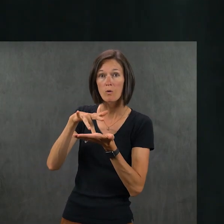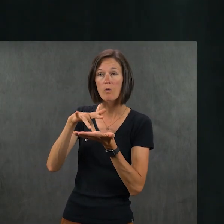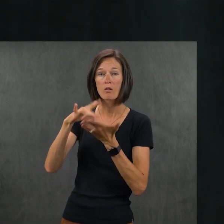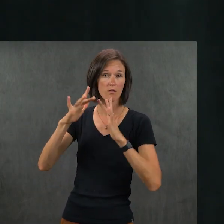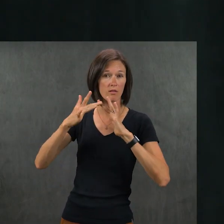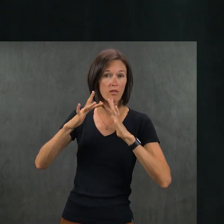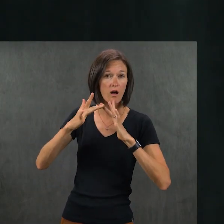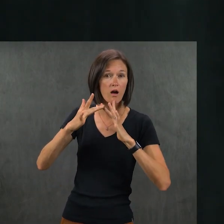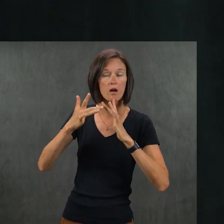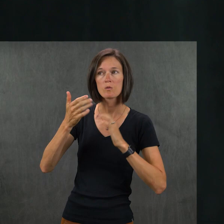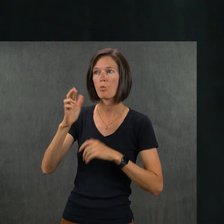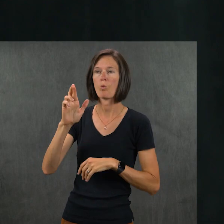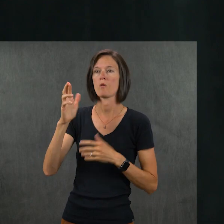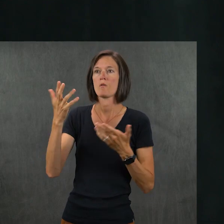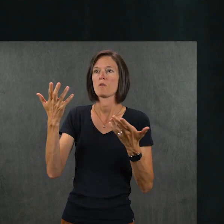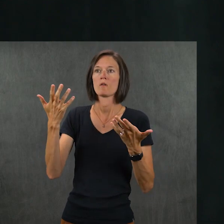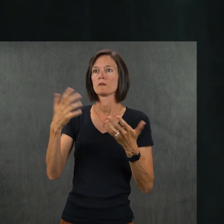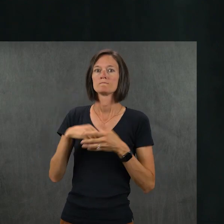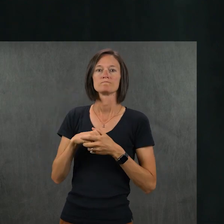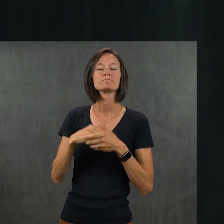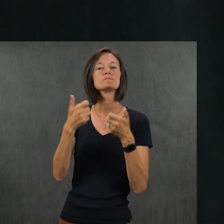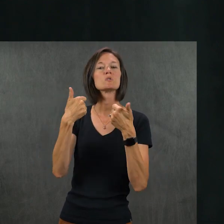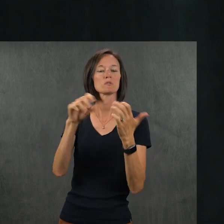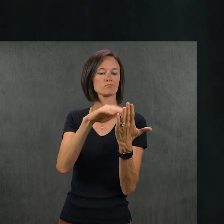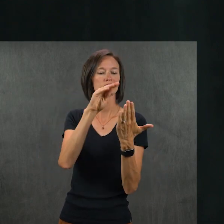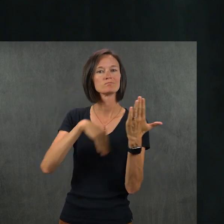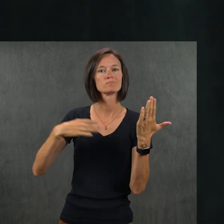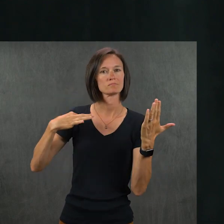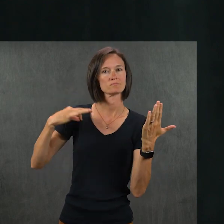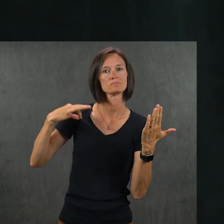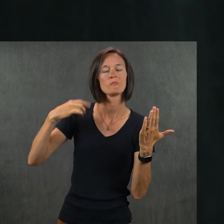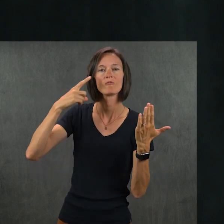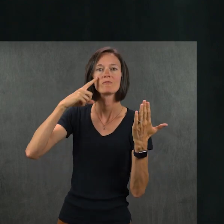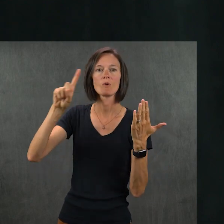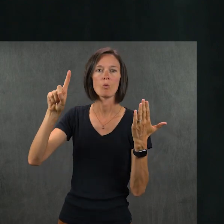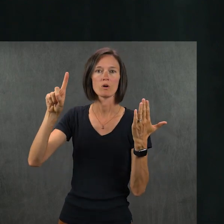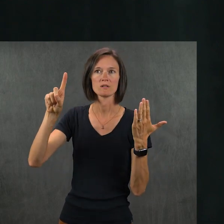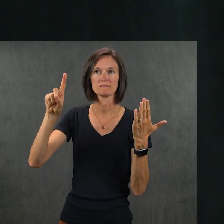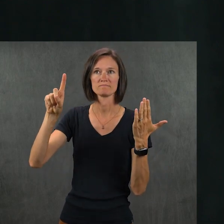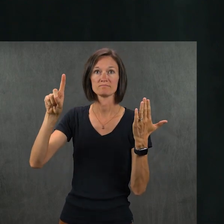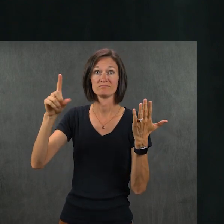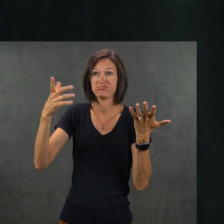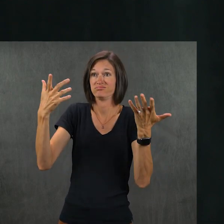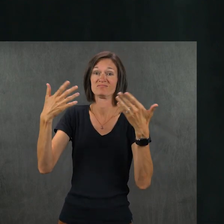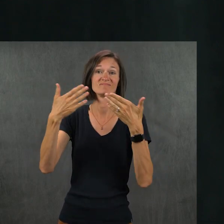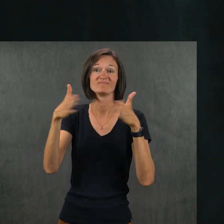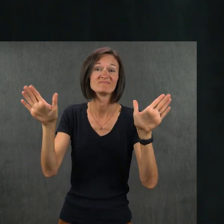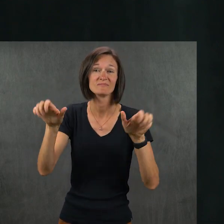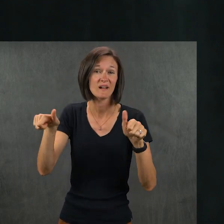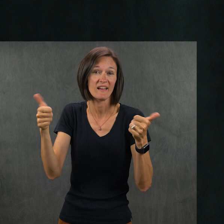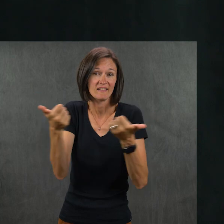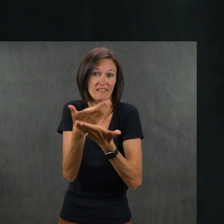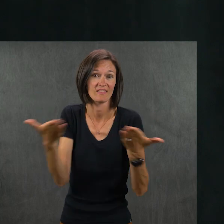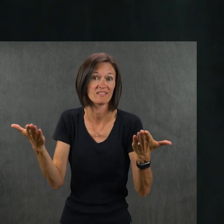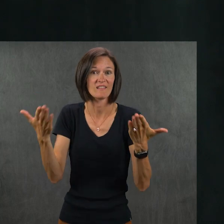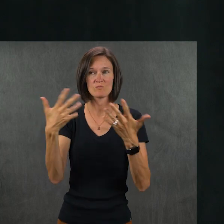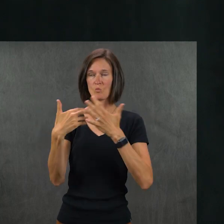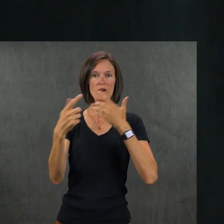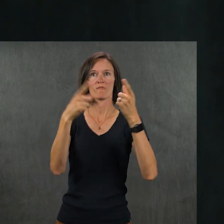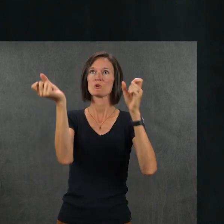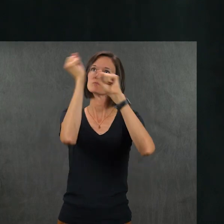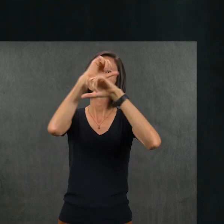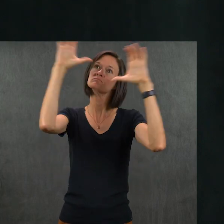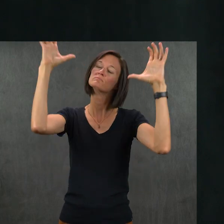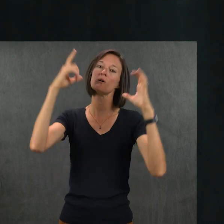medical online, or you're trying to fill out an application for just anything, anything you could possibly think